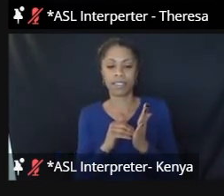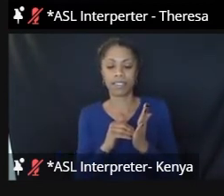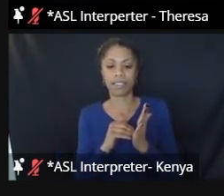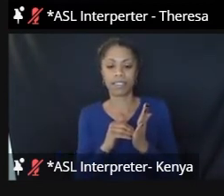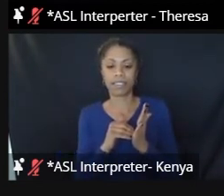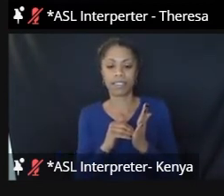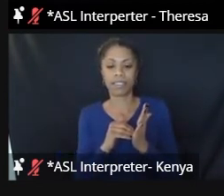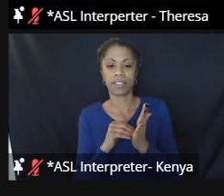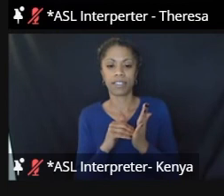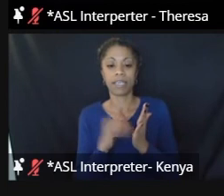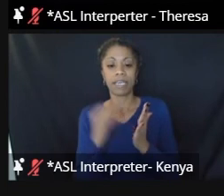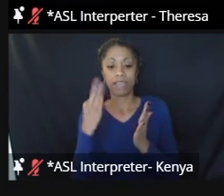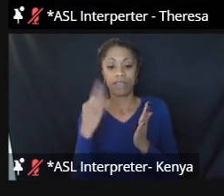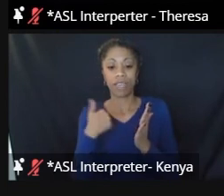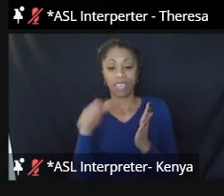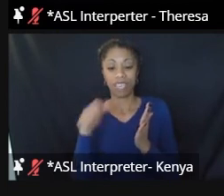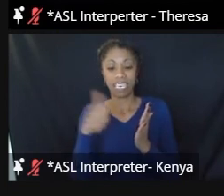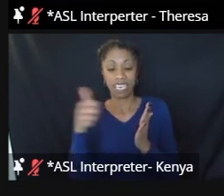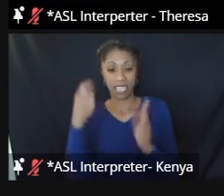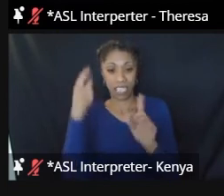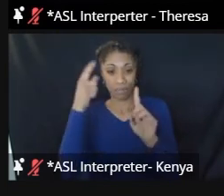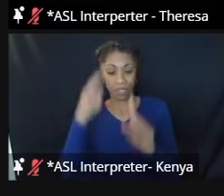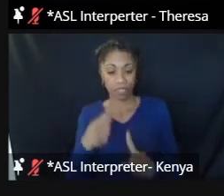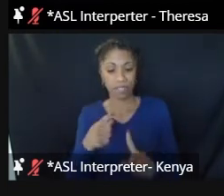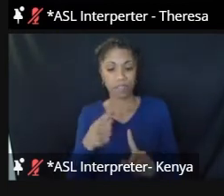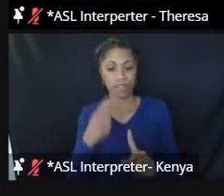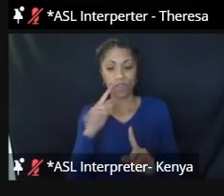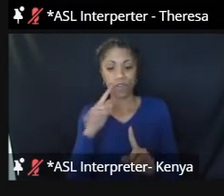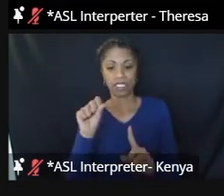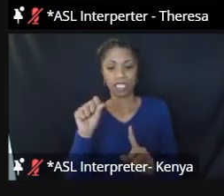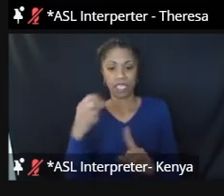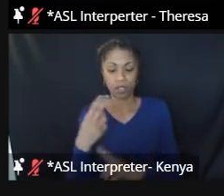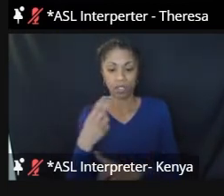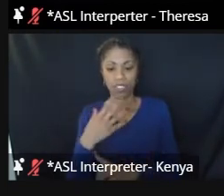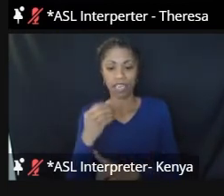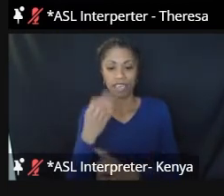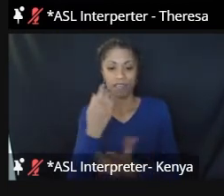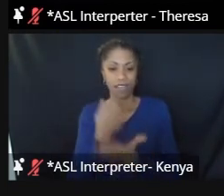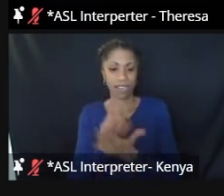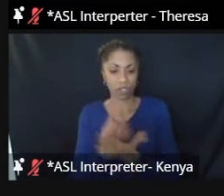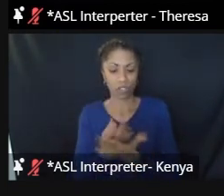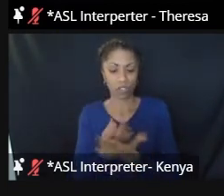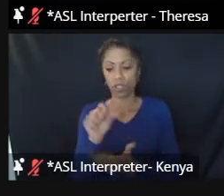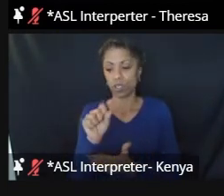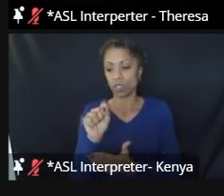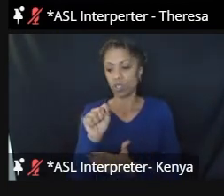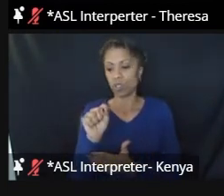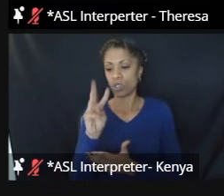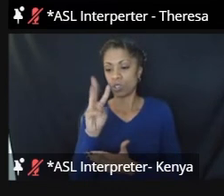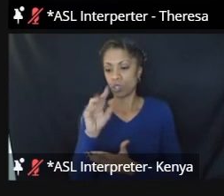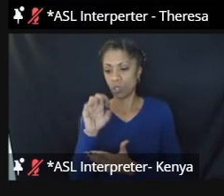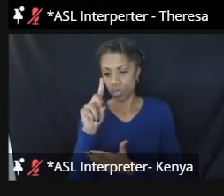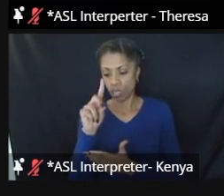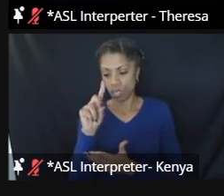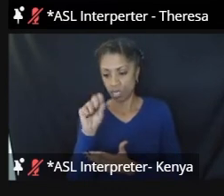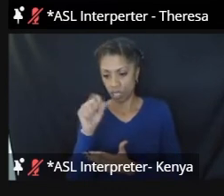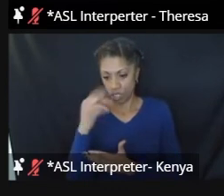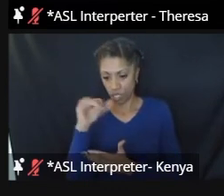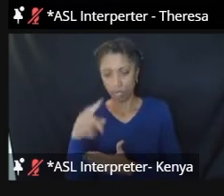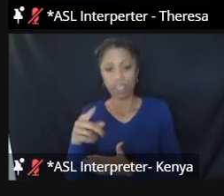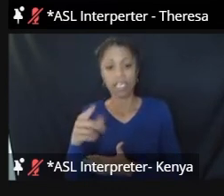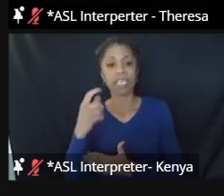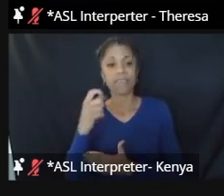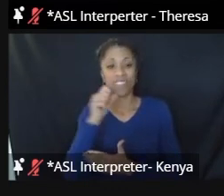So any of those objectives for customer, stakeholder, or for financial stewardship, if you have thoughts, go ahead and put it in the